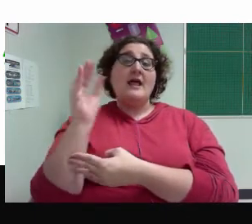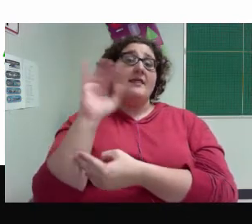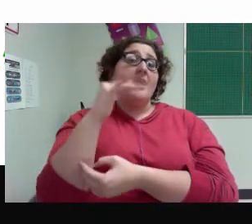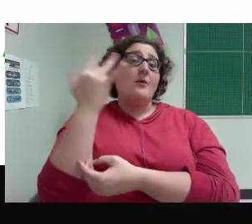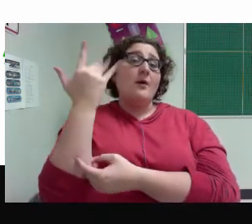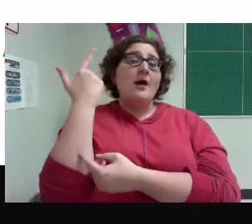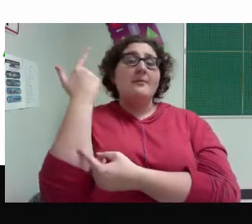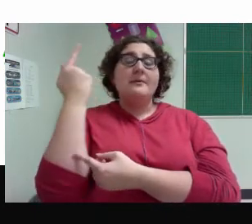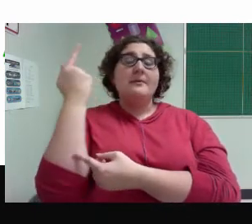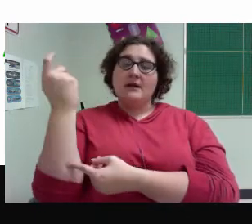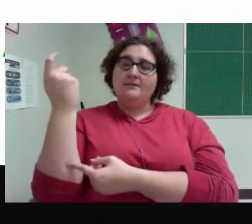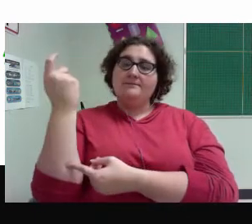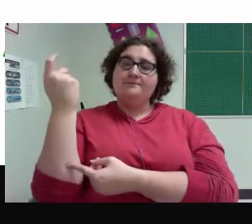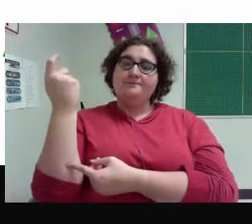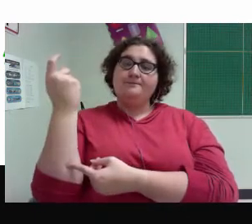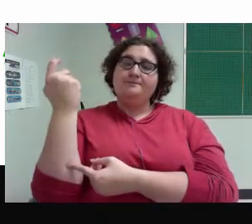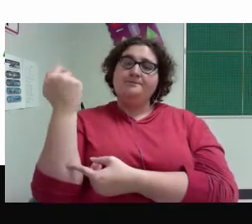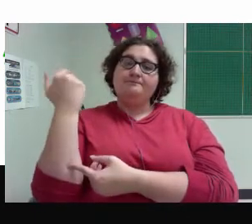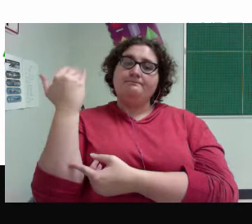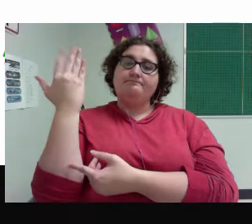that's because